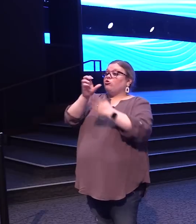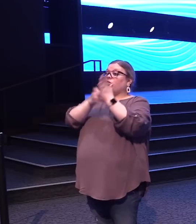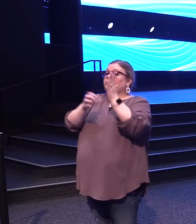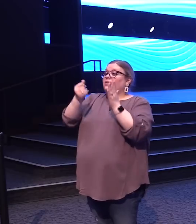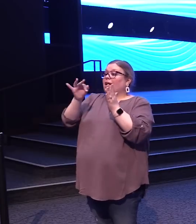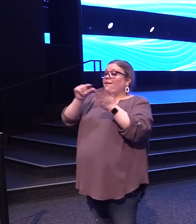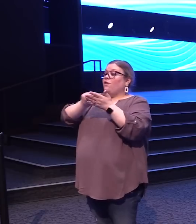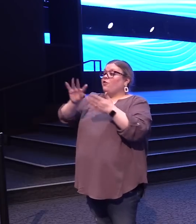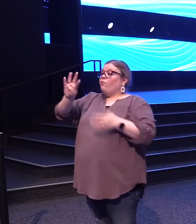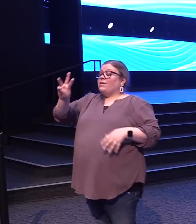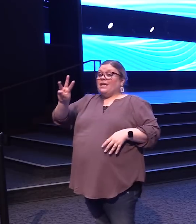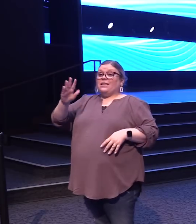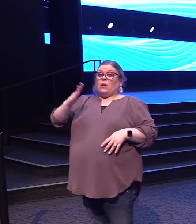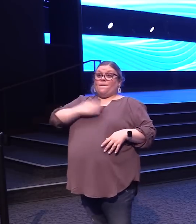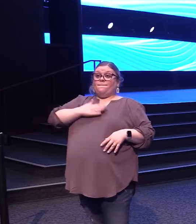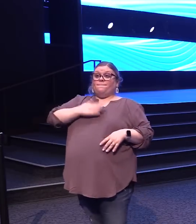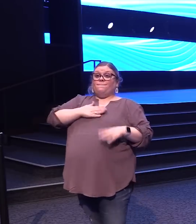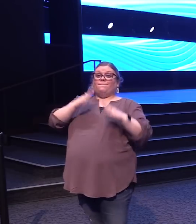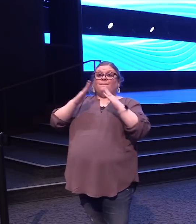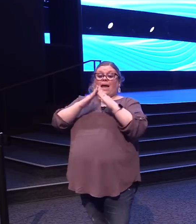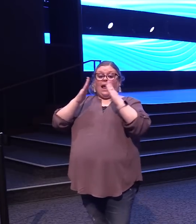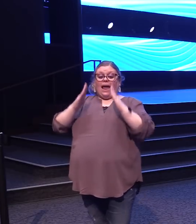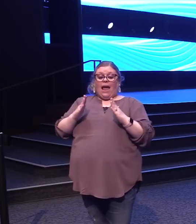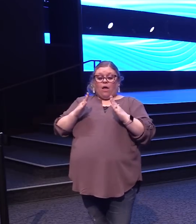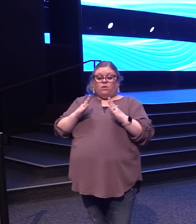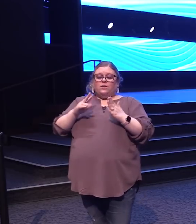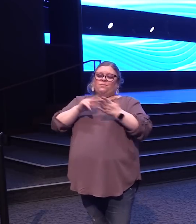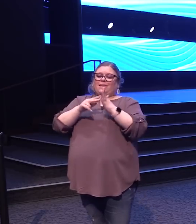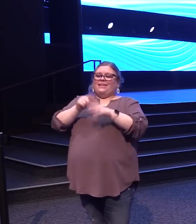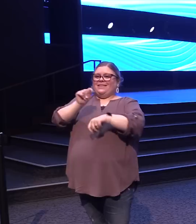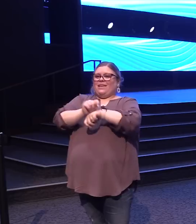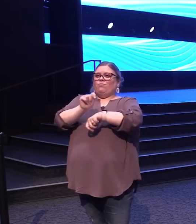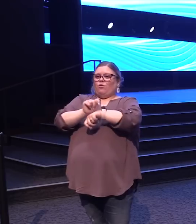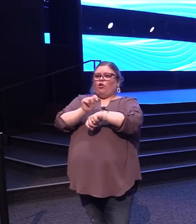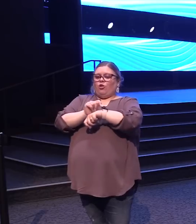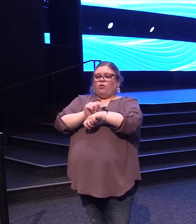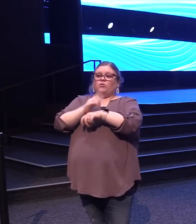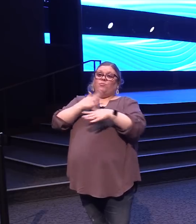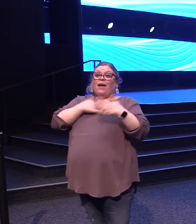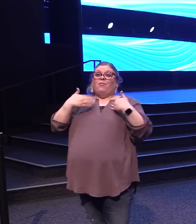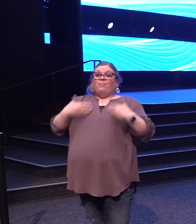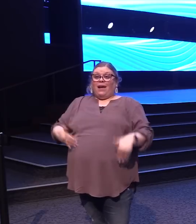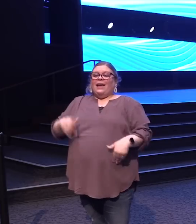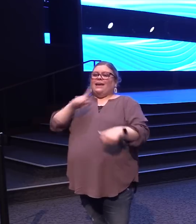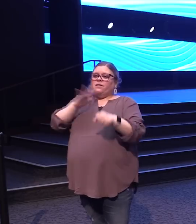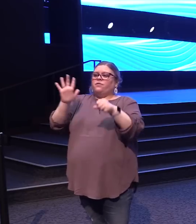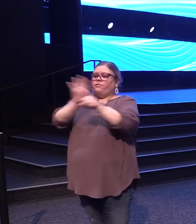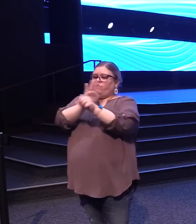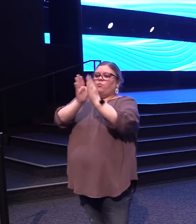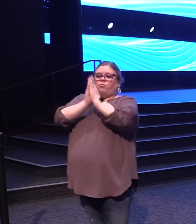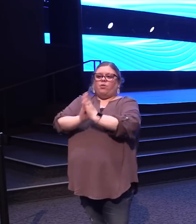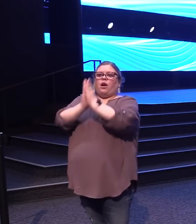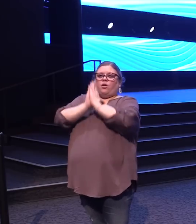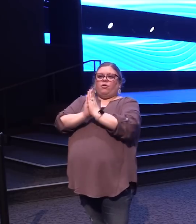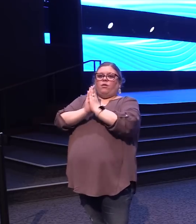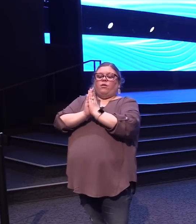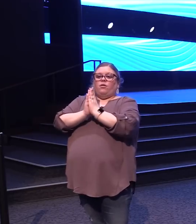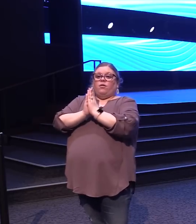46, "My house," referring to the temple, "is a house of prayer." And